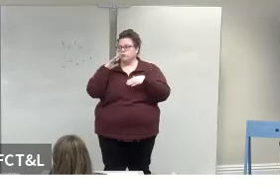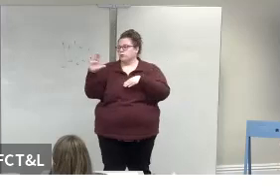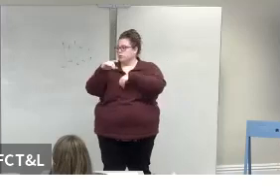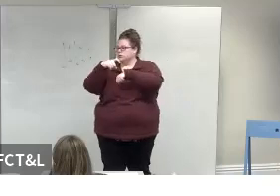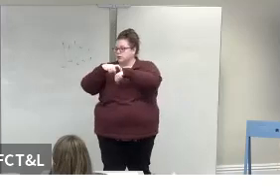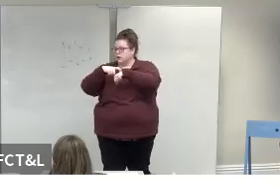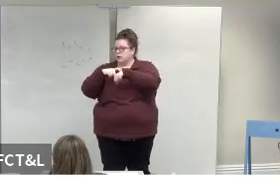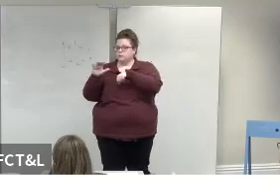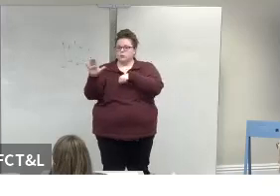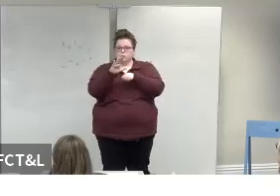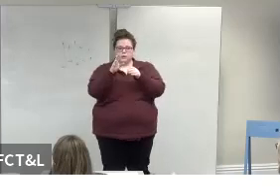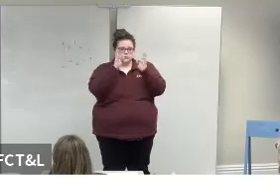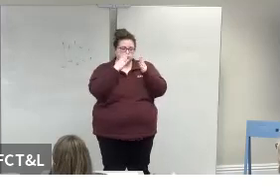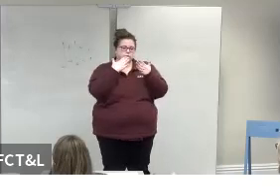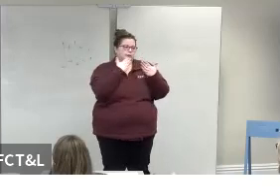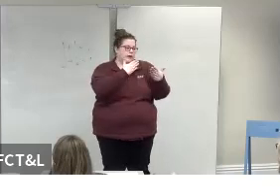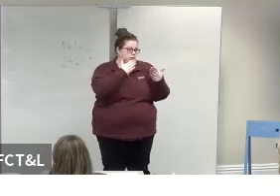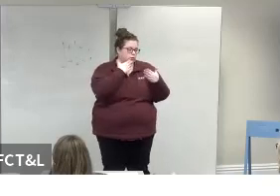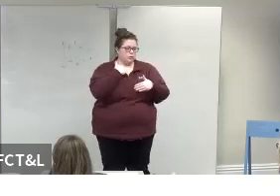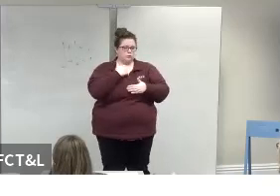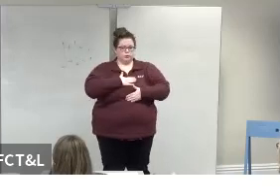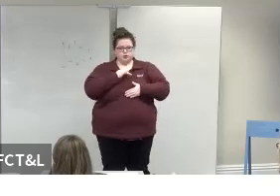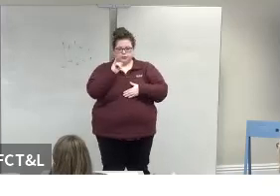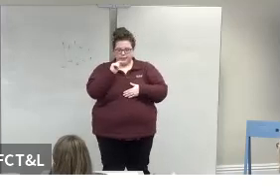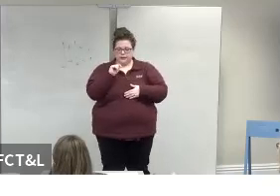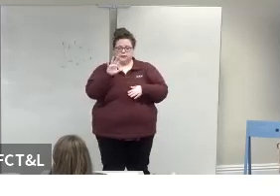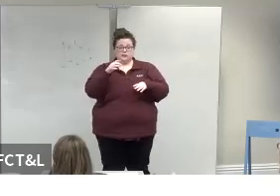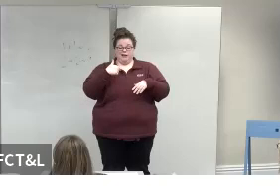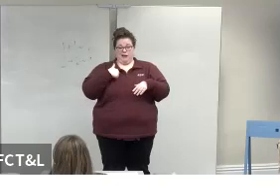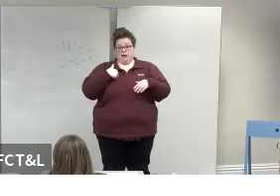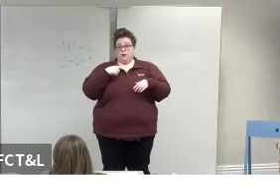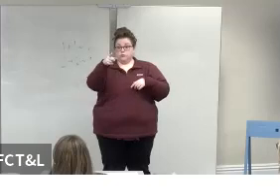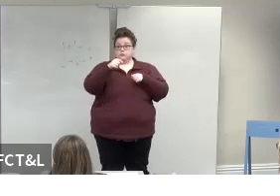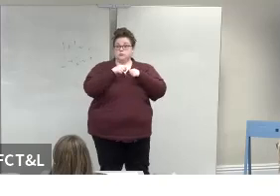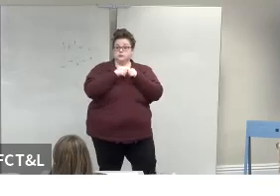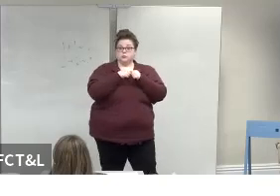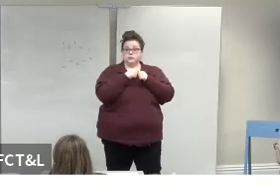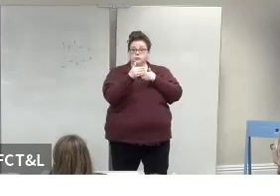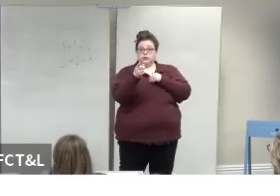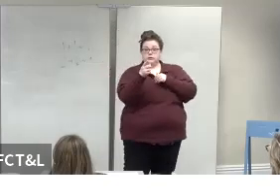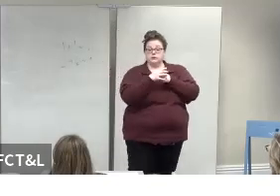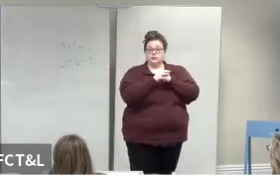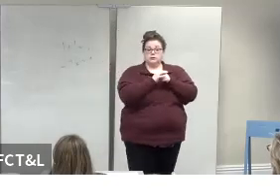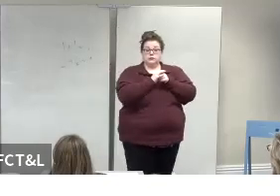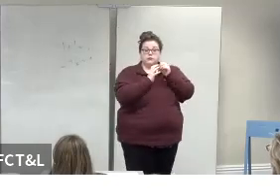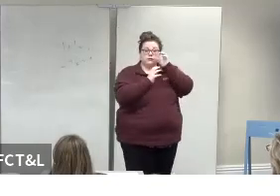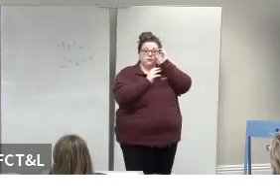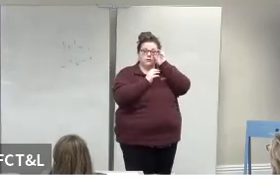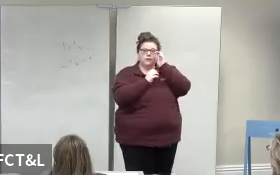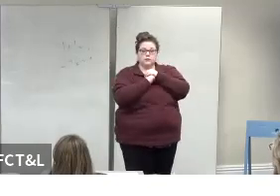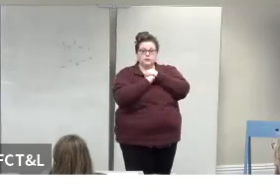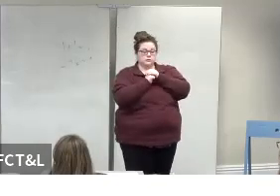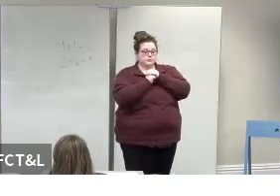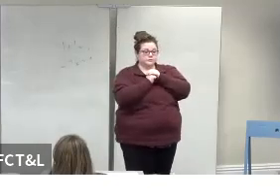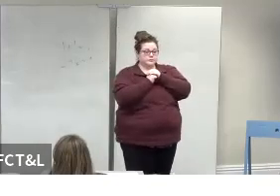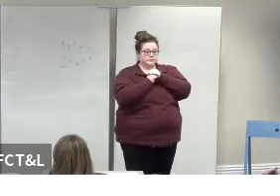Okay, well, thank you guys for your time and attention. Truly, I appreciate it. Yes, did you have something? This one is